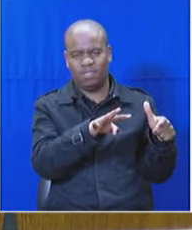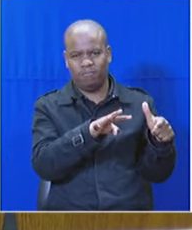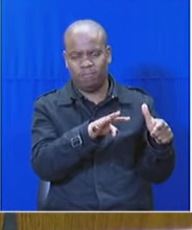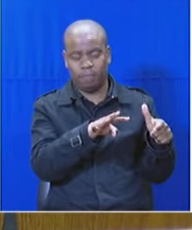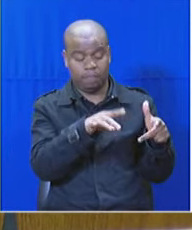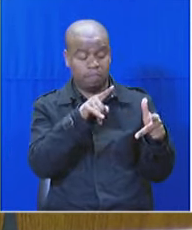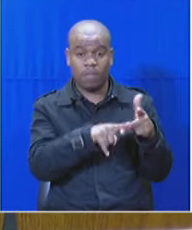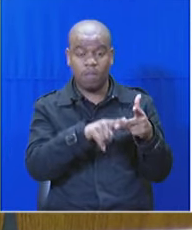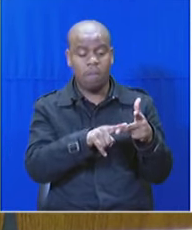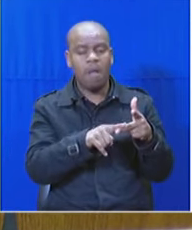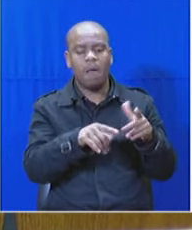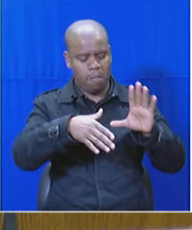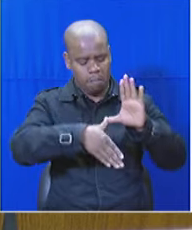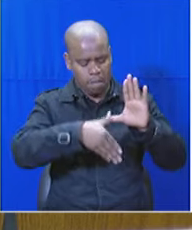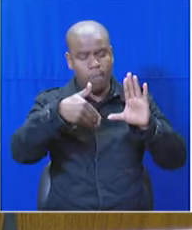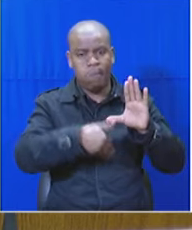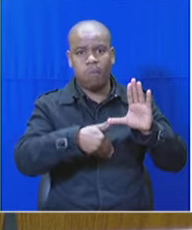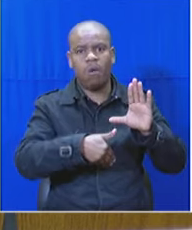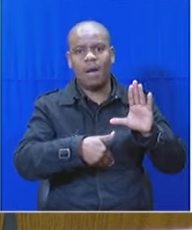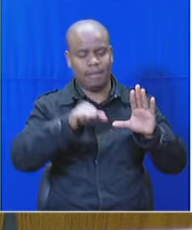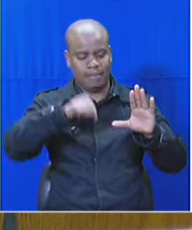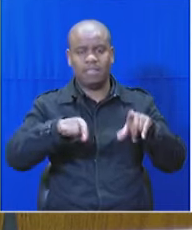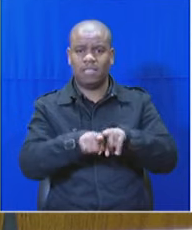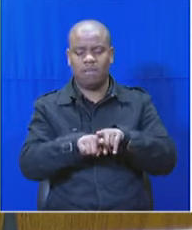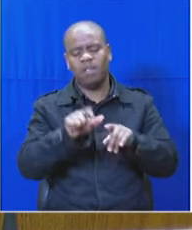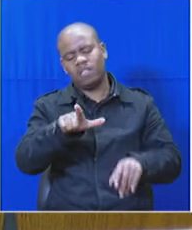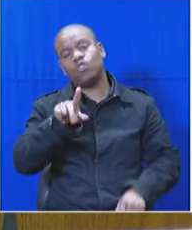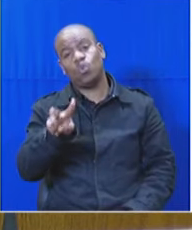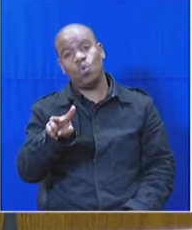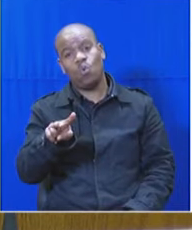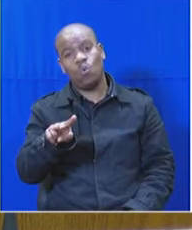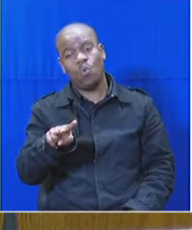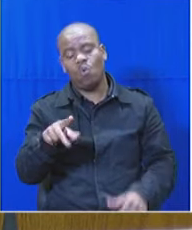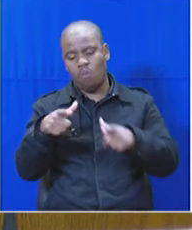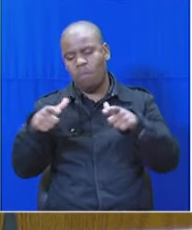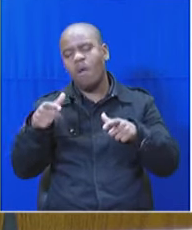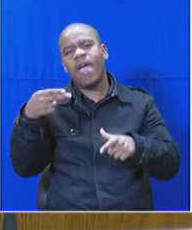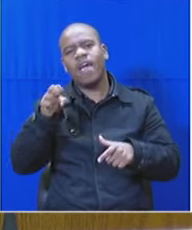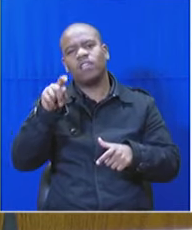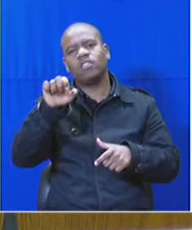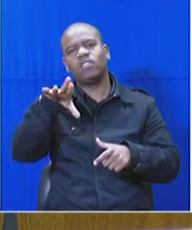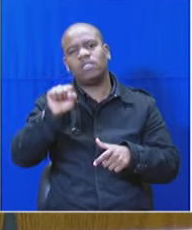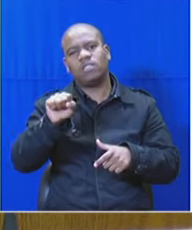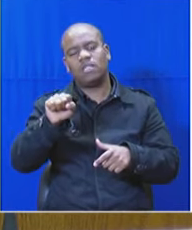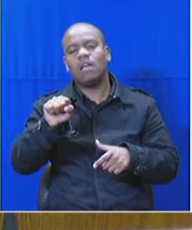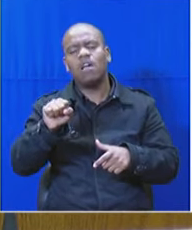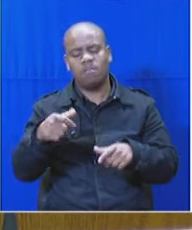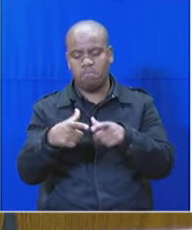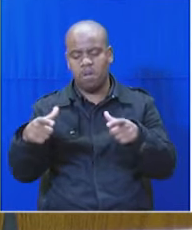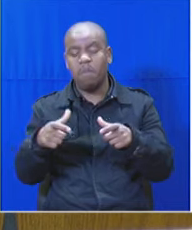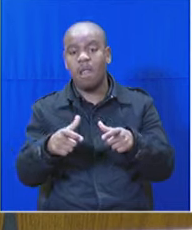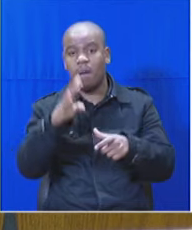while in Latin America, it ranges between approximately 72 hectares and 84 hectares. That's Brazil and